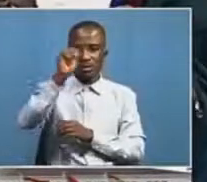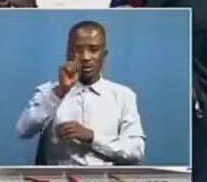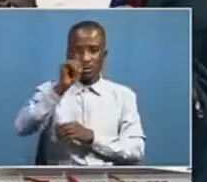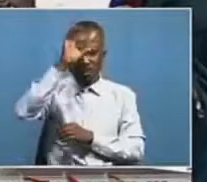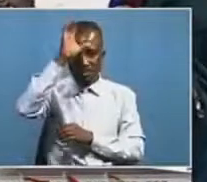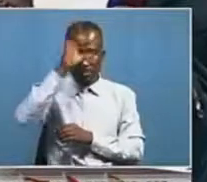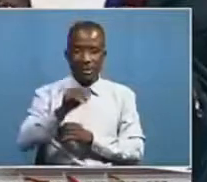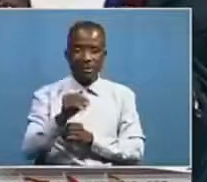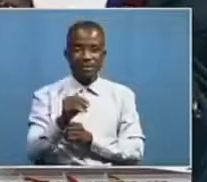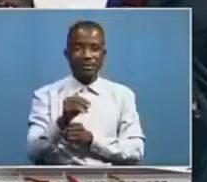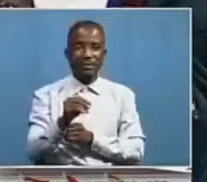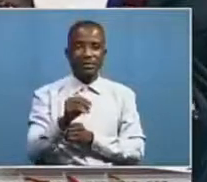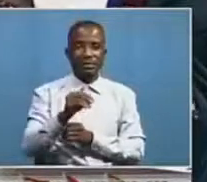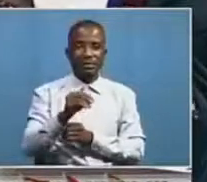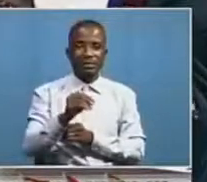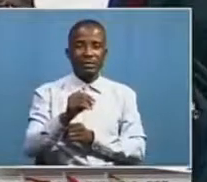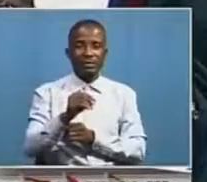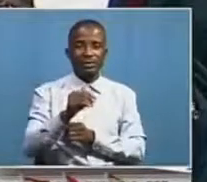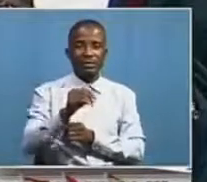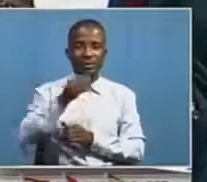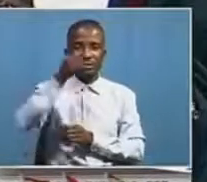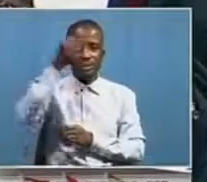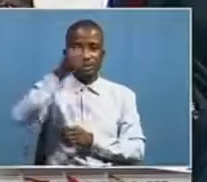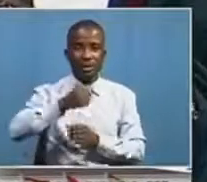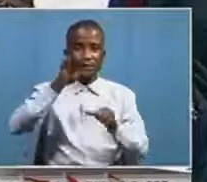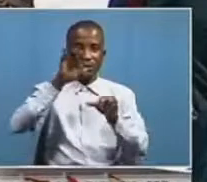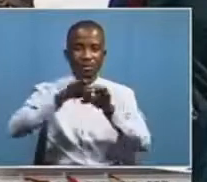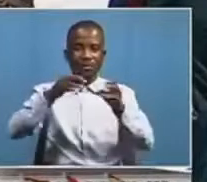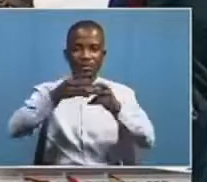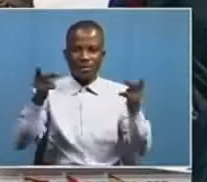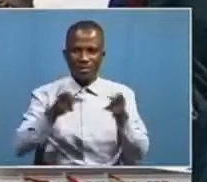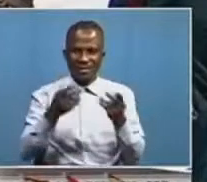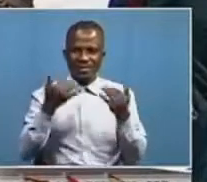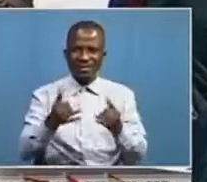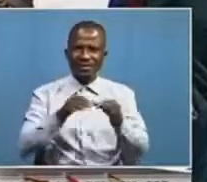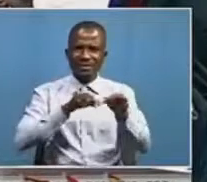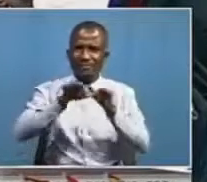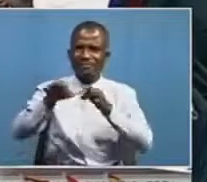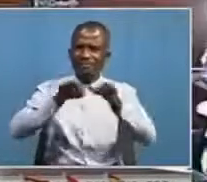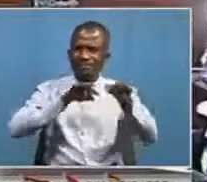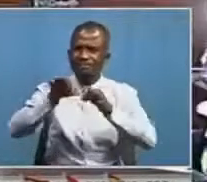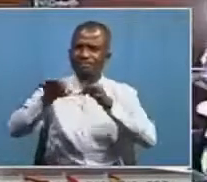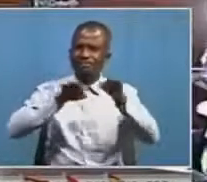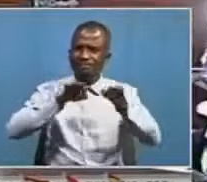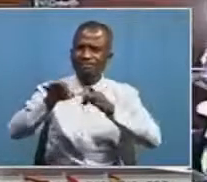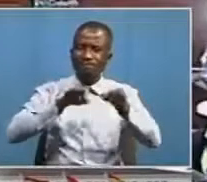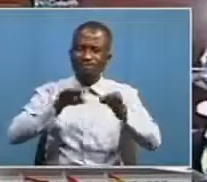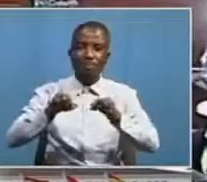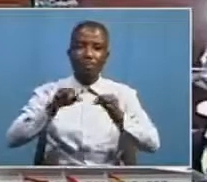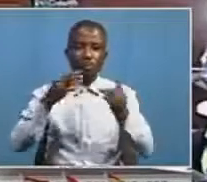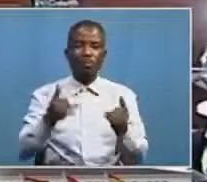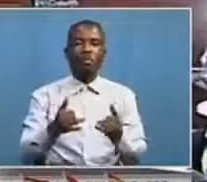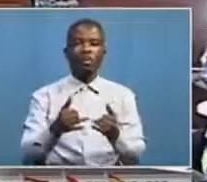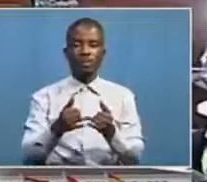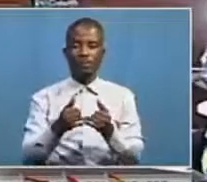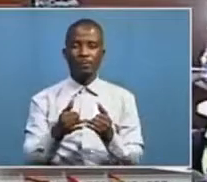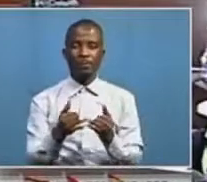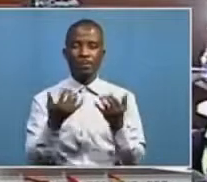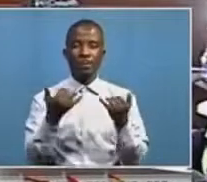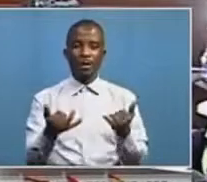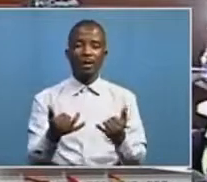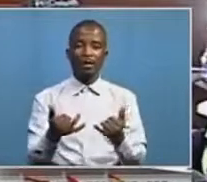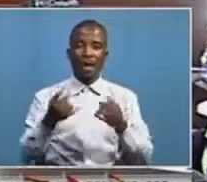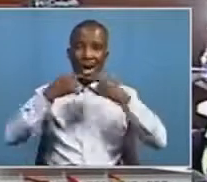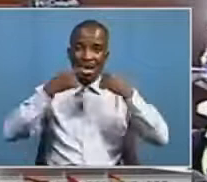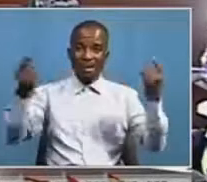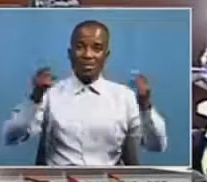constituency presidential election result. This issue is partly addressed by the resolution of issue 2 above. The